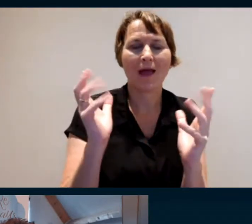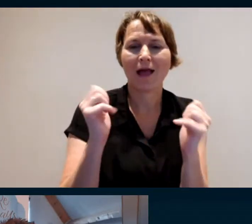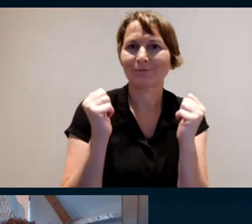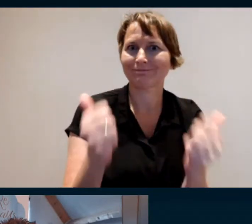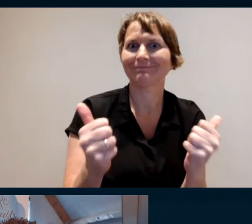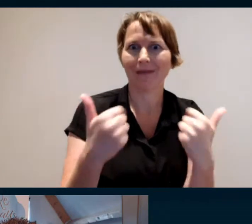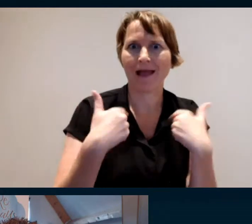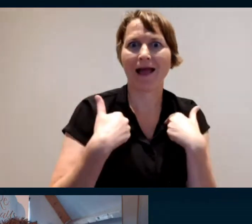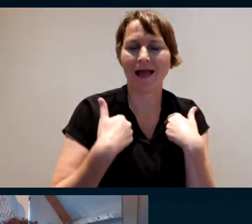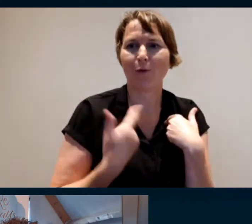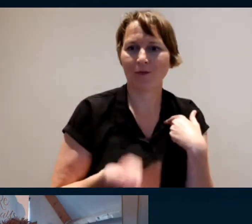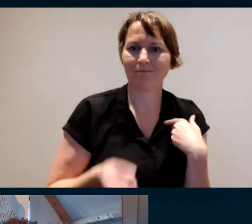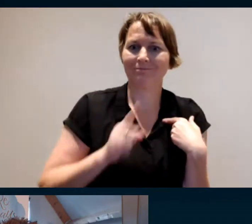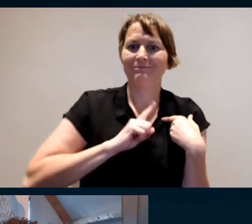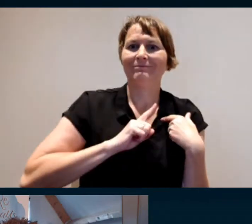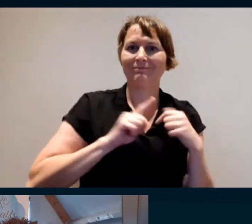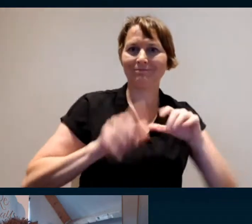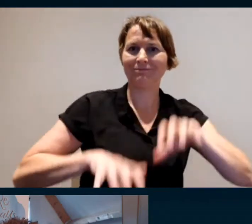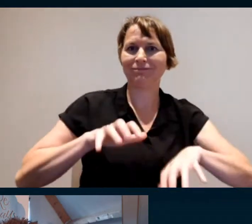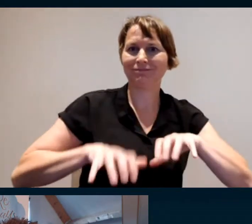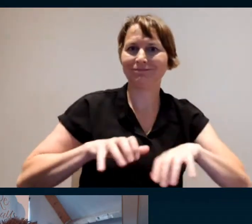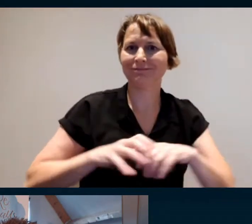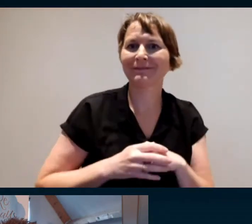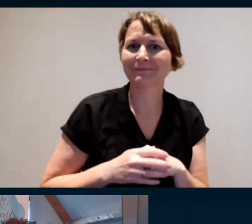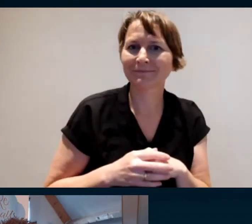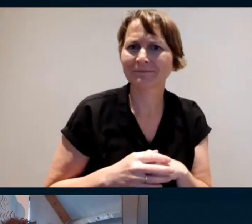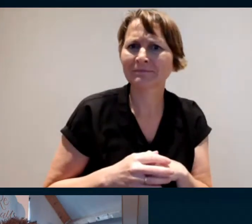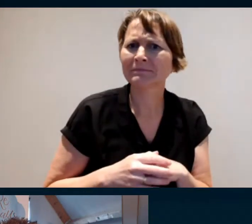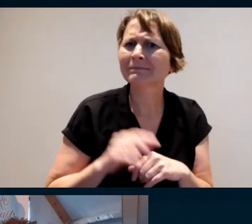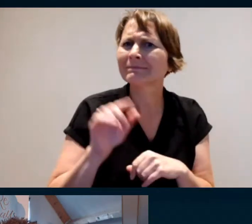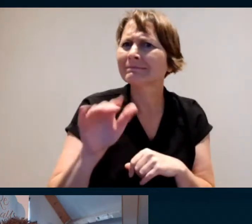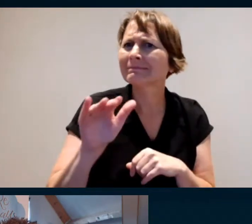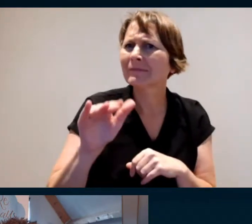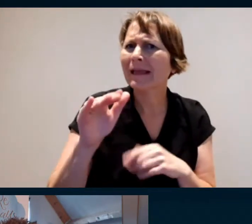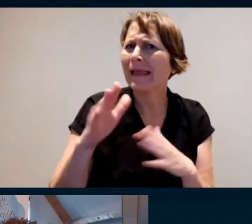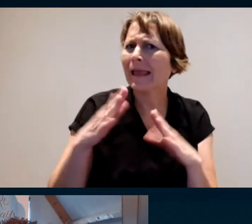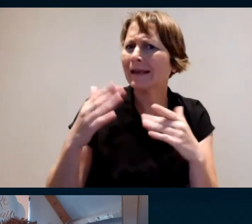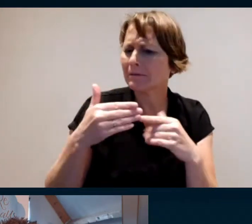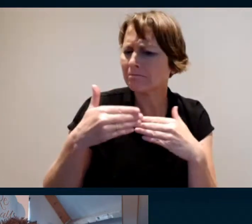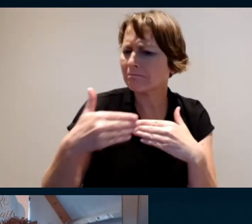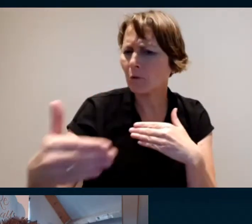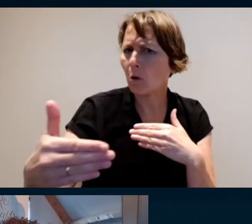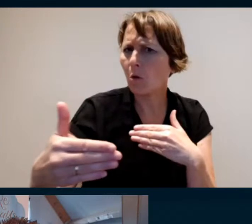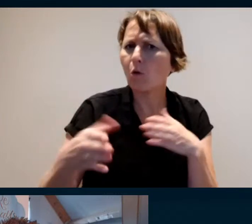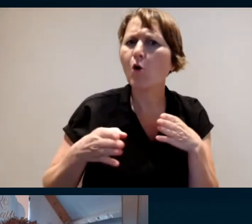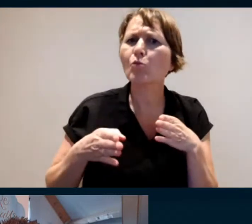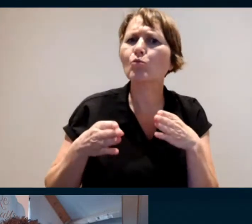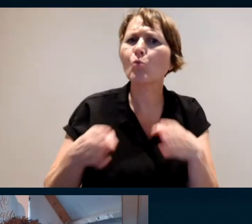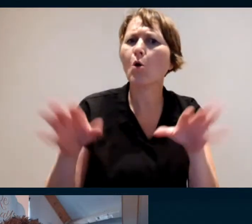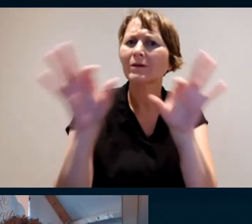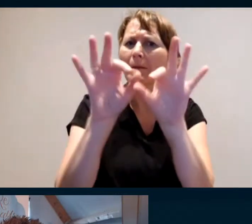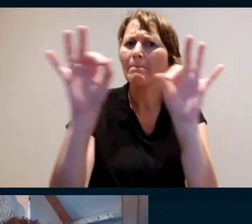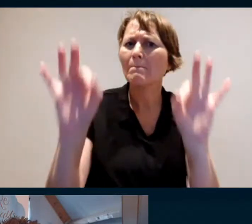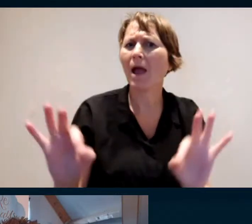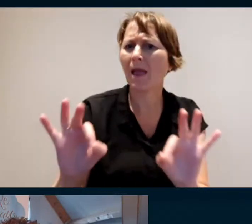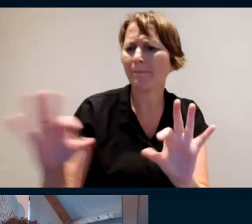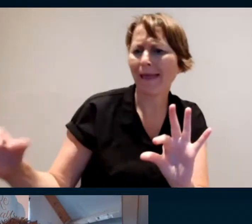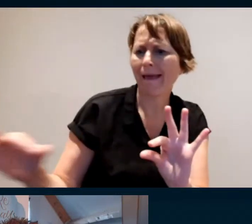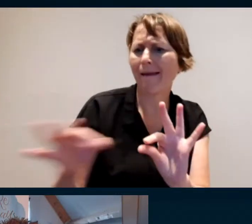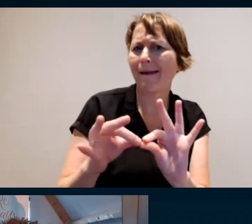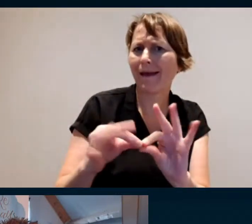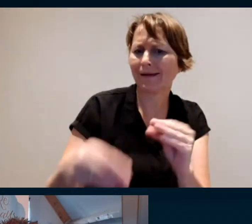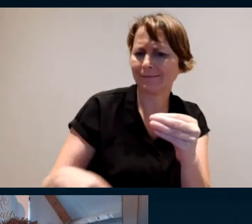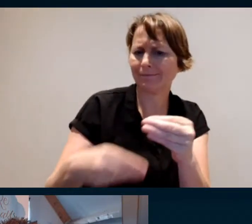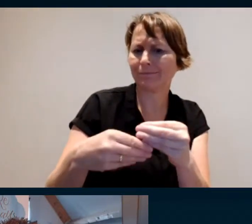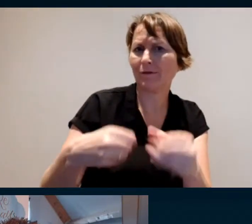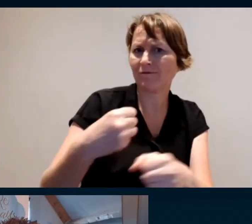Great. Well, you could share on the roadmap. Do you know anything insights on what they're adding as to functionality? Yeah. Well, they just shipped